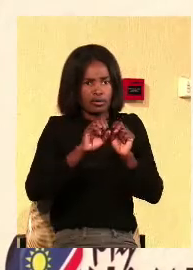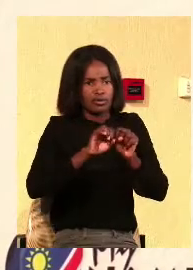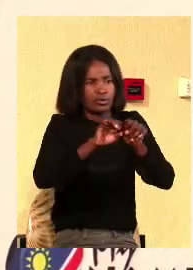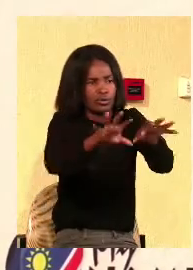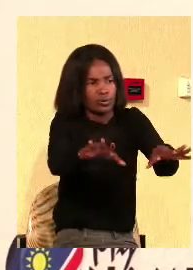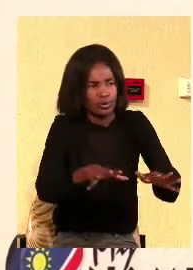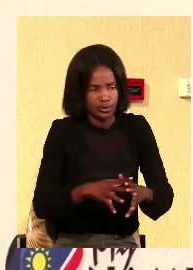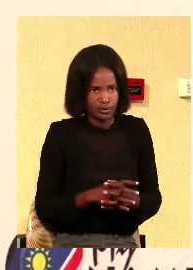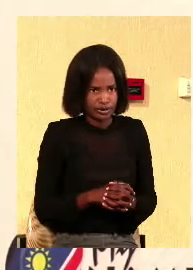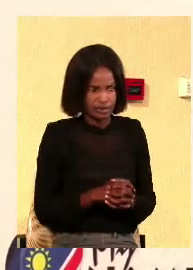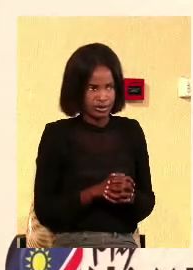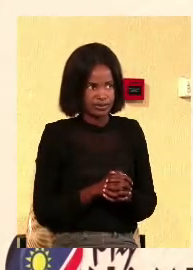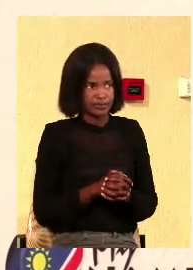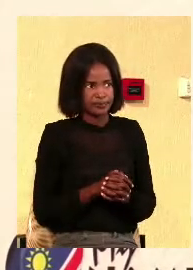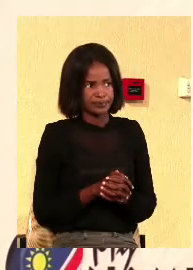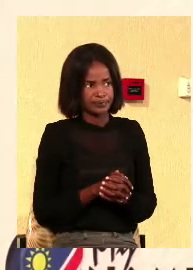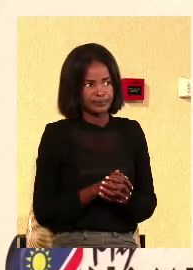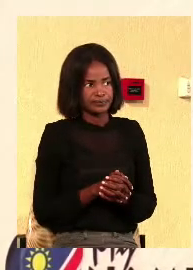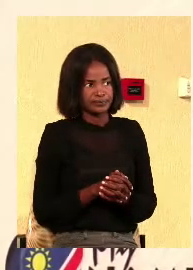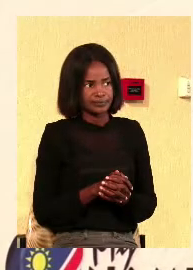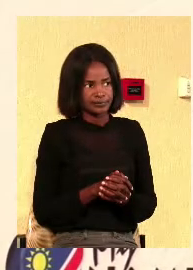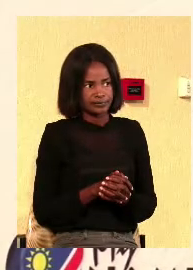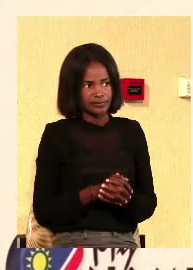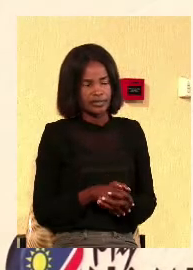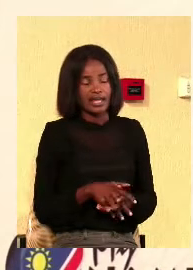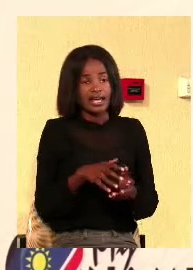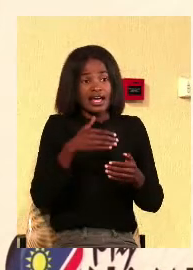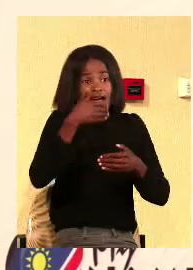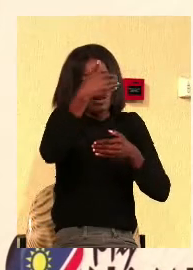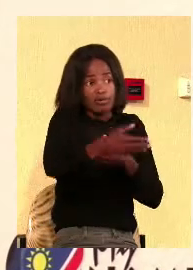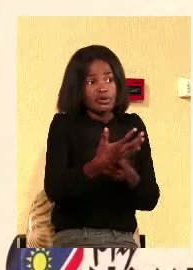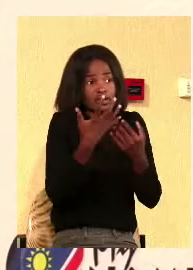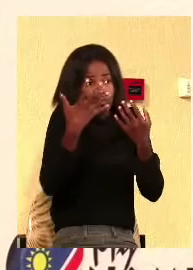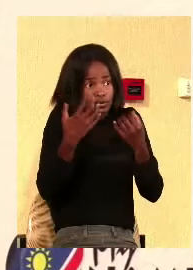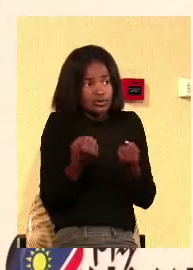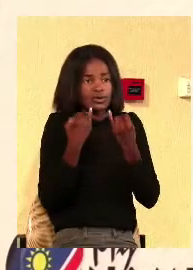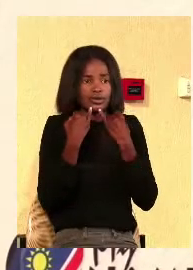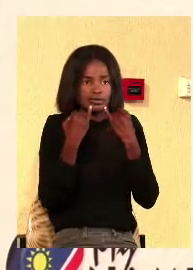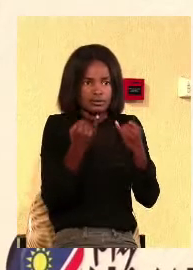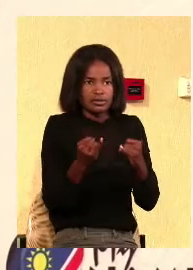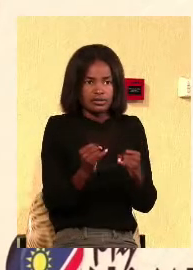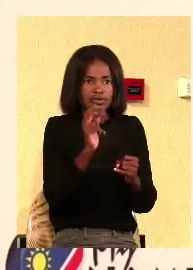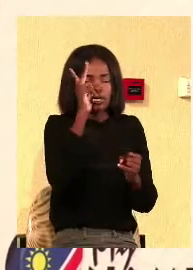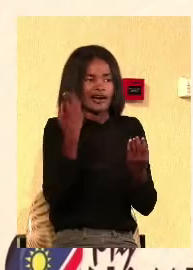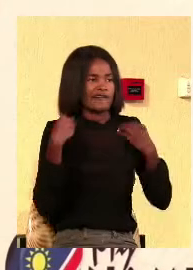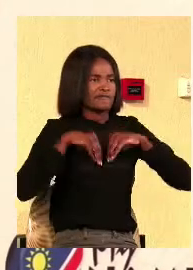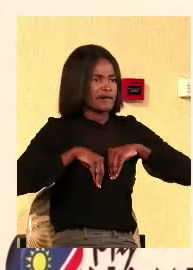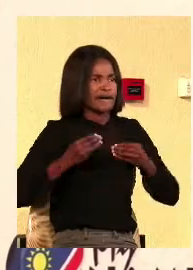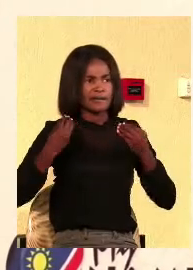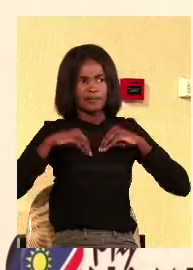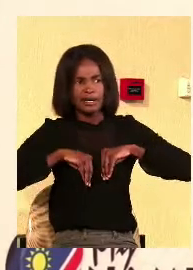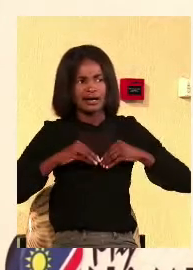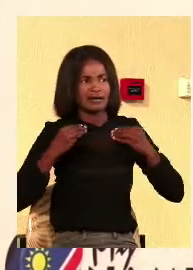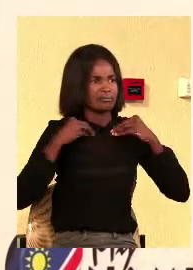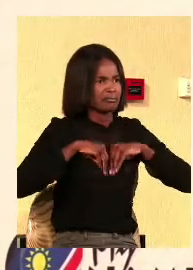in case we will have evidence that we have many cases that are not linked